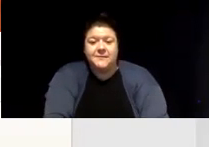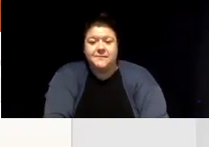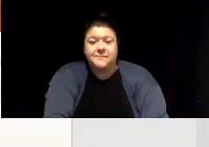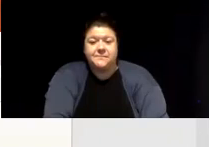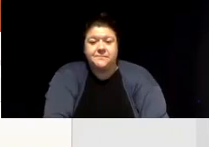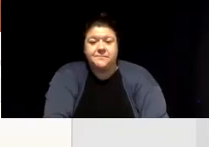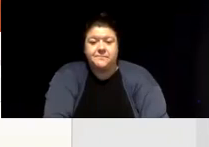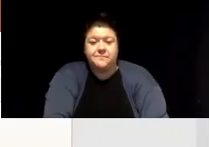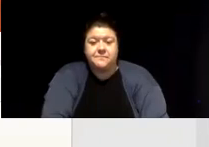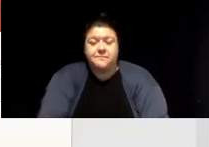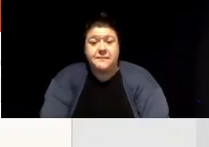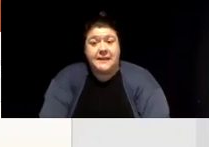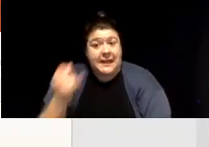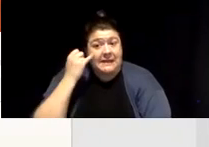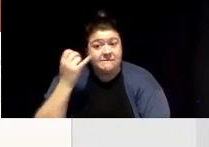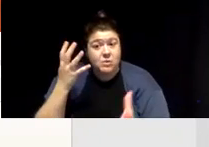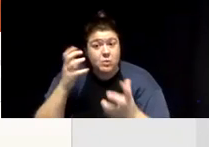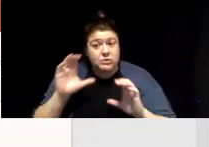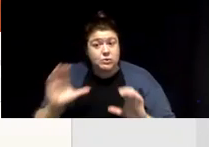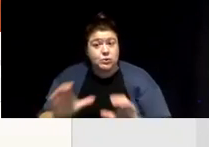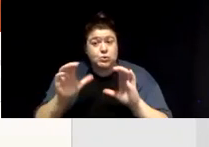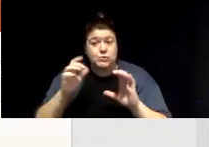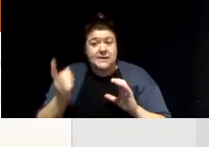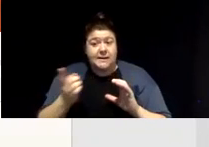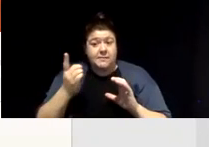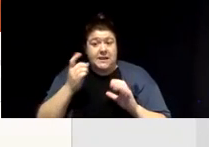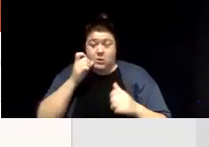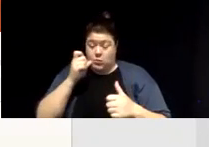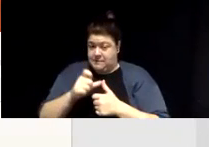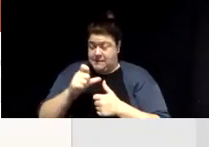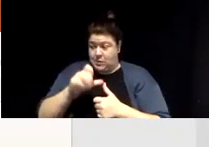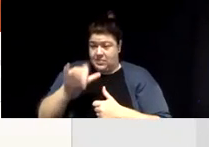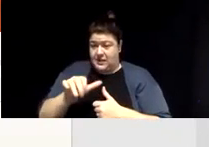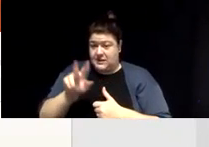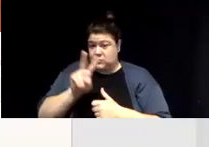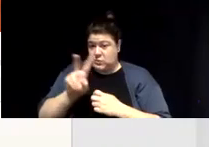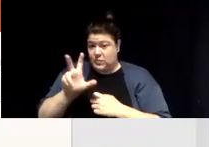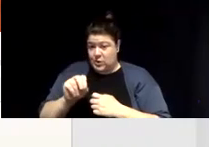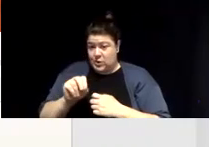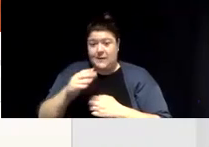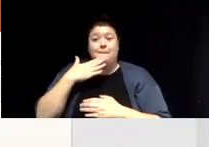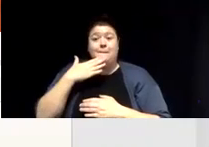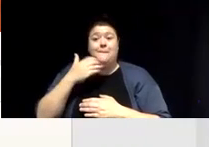If you want to do something, keeping this in mind when you want to have the best performance.